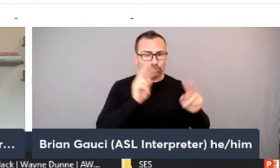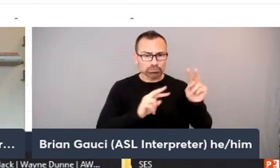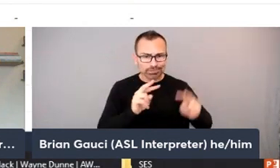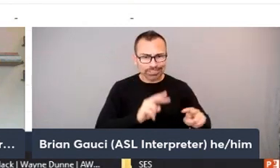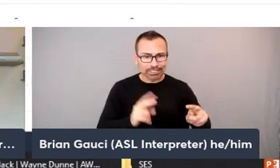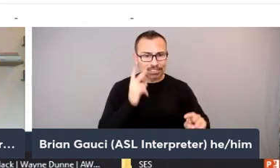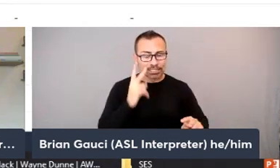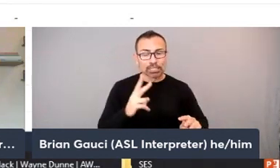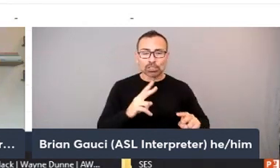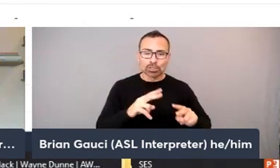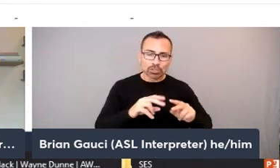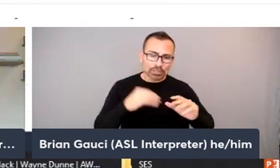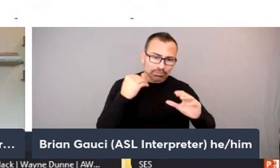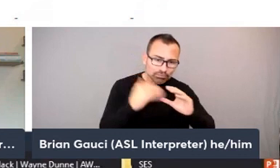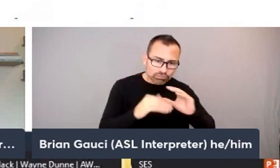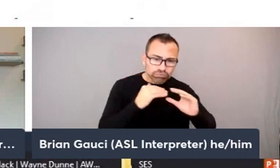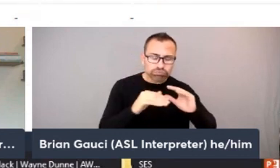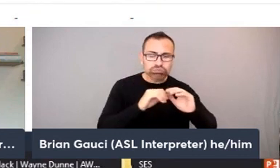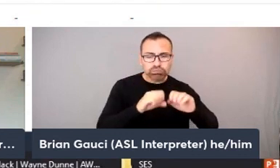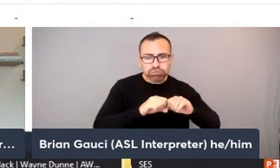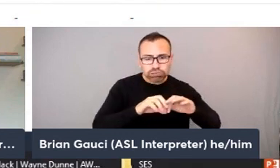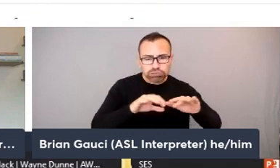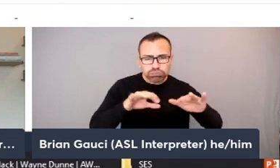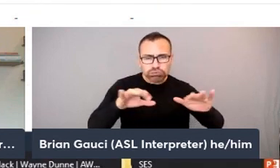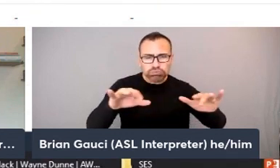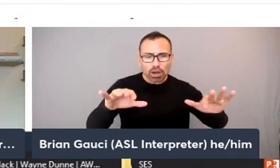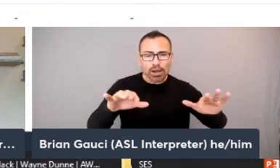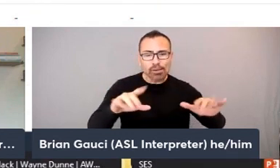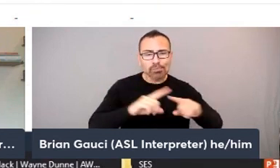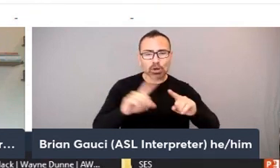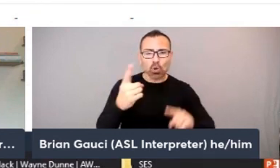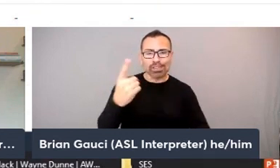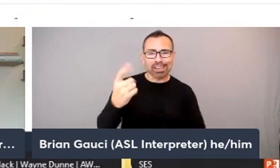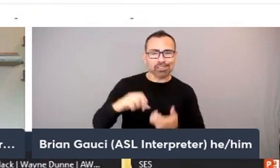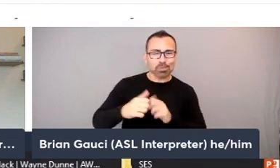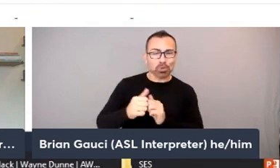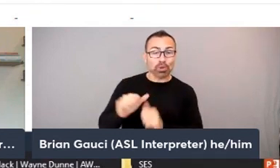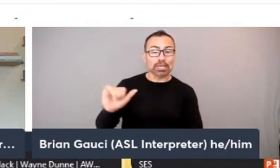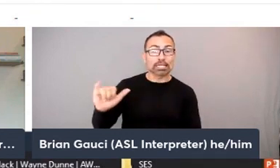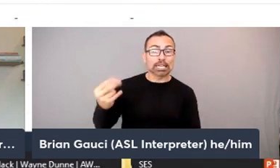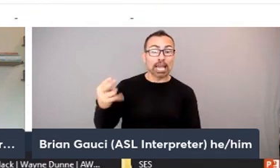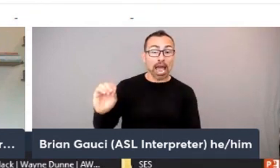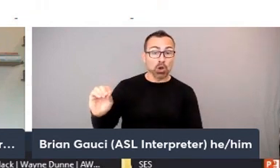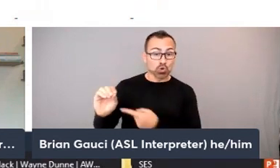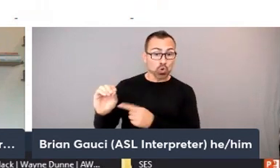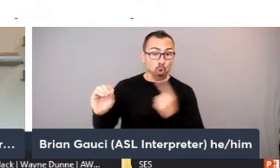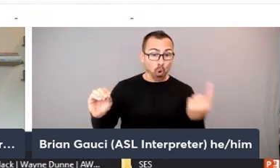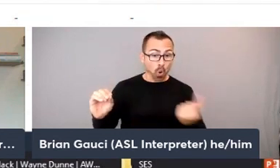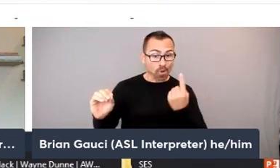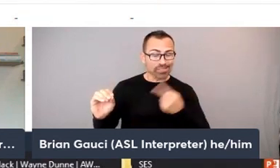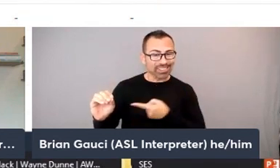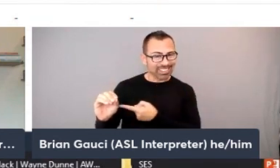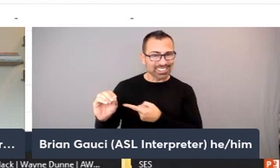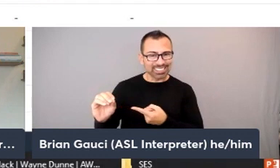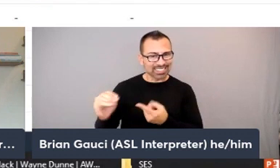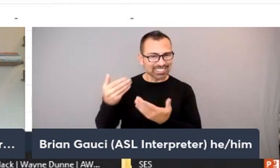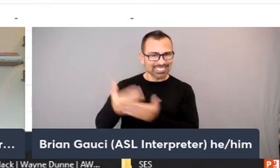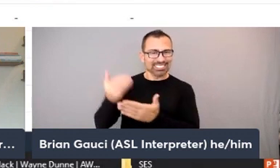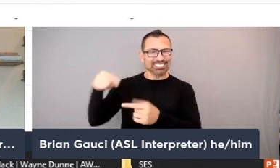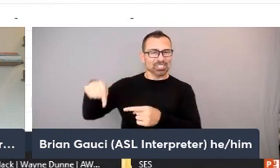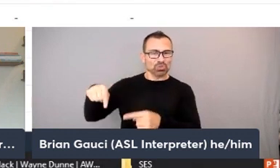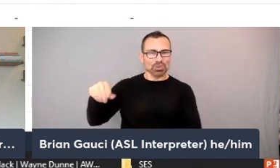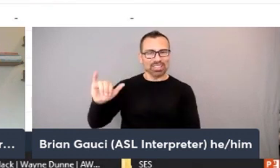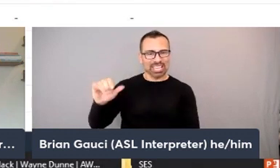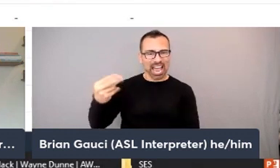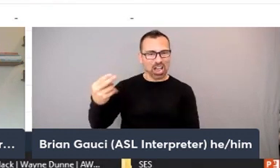sending all these emails out, and you're only having a problem with Yahoo. Yahoo, your deliverability is just really low. Everybody else is fine. That helps you